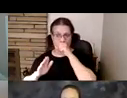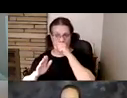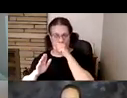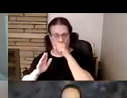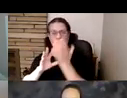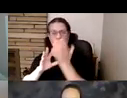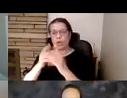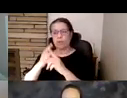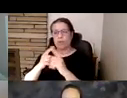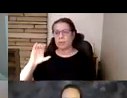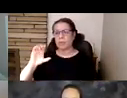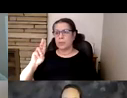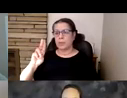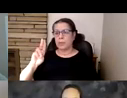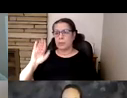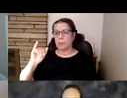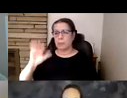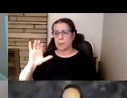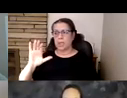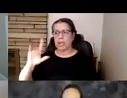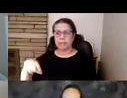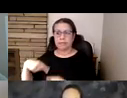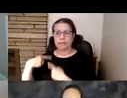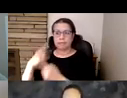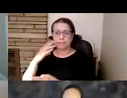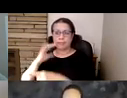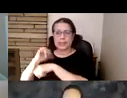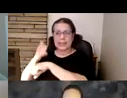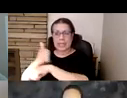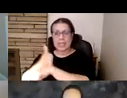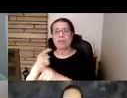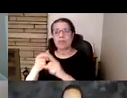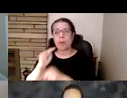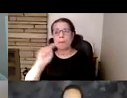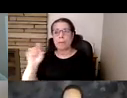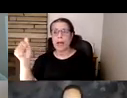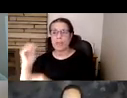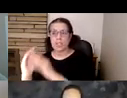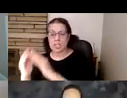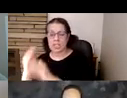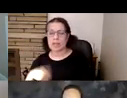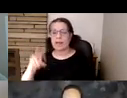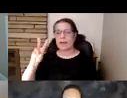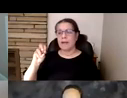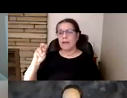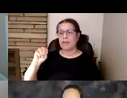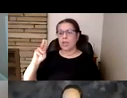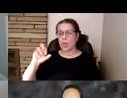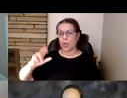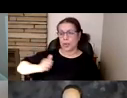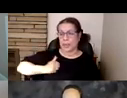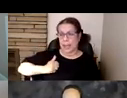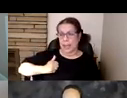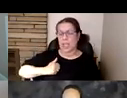Cubic has gone through by deploying these in other cities. I know they're using them in Vancouver, in San Diego,